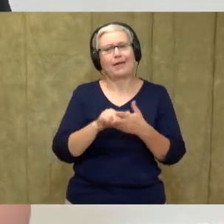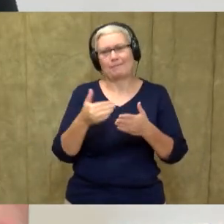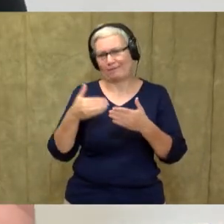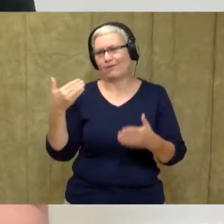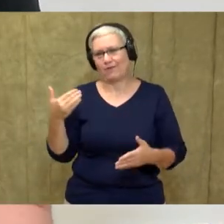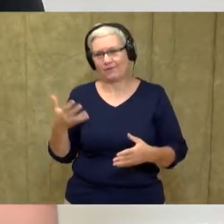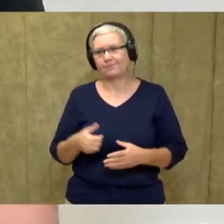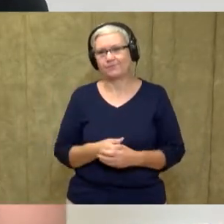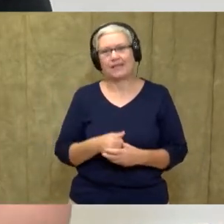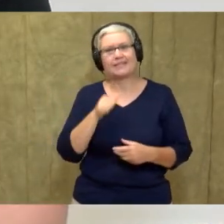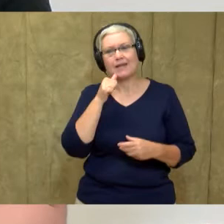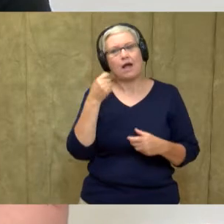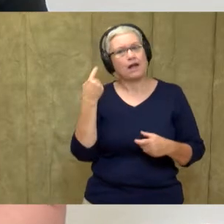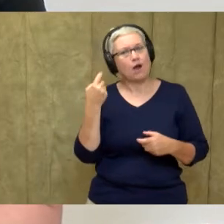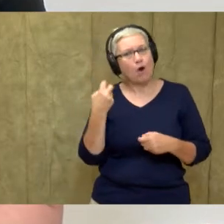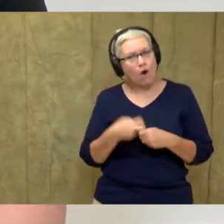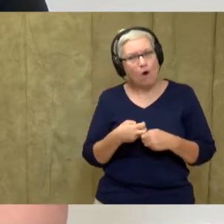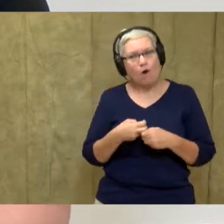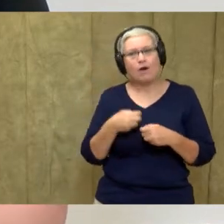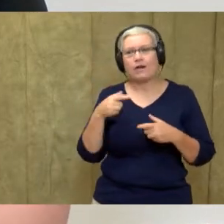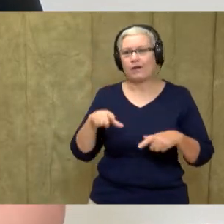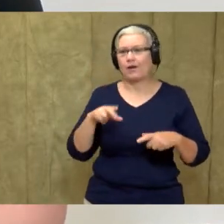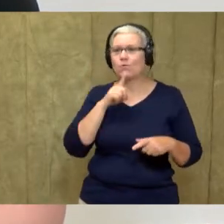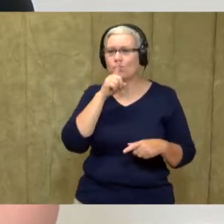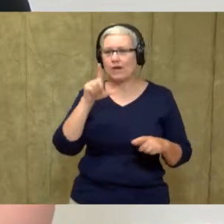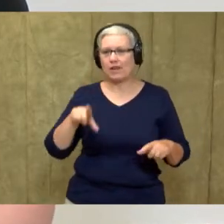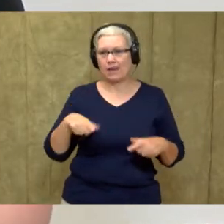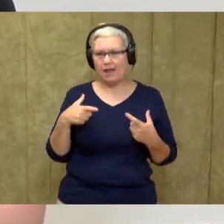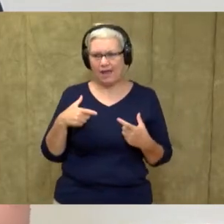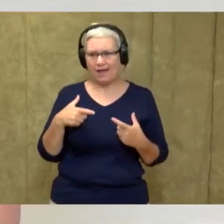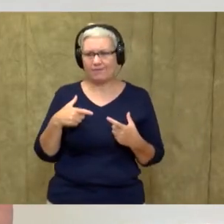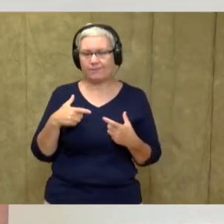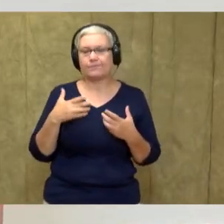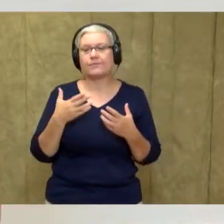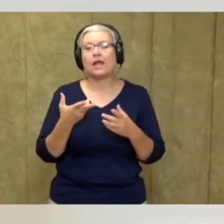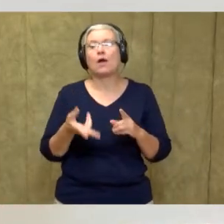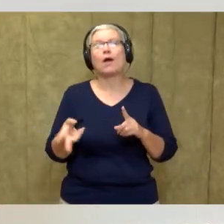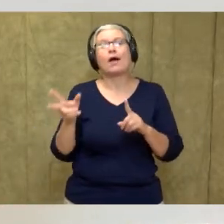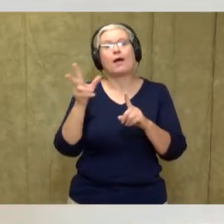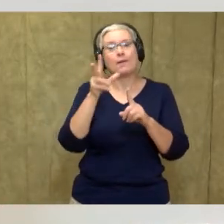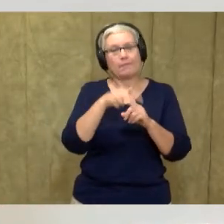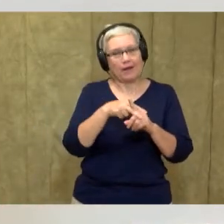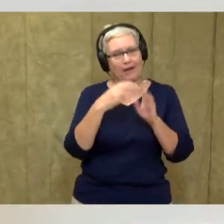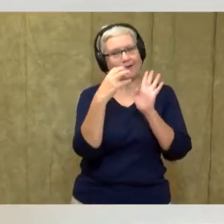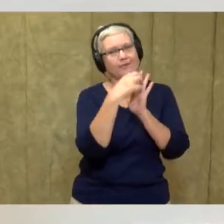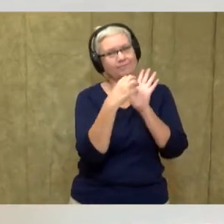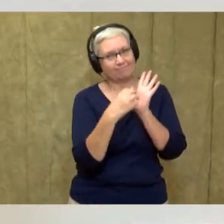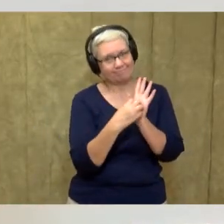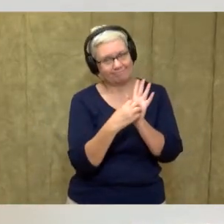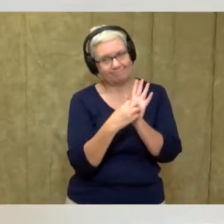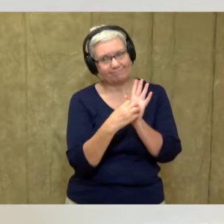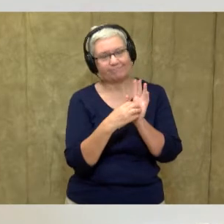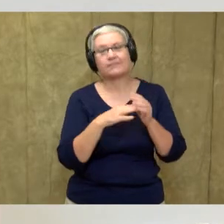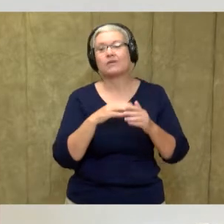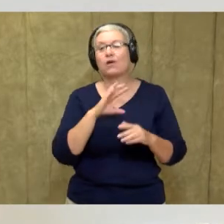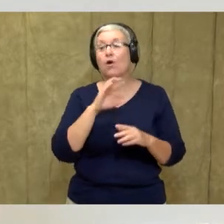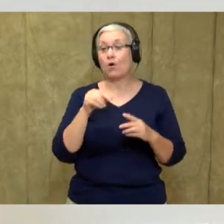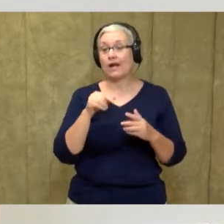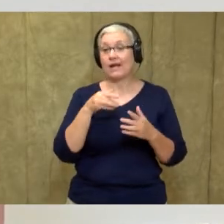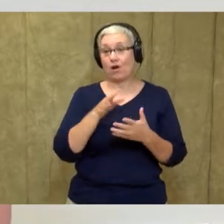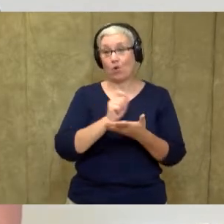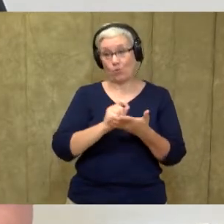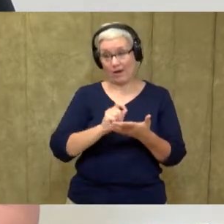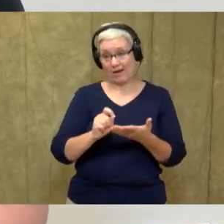it's not that hard to do in real life. What's difficult is applying it to a text or applying it in our own